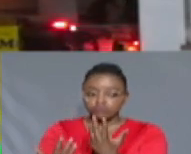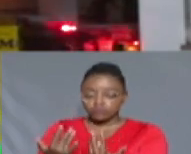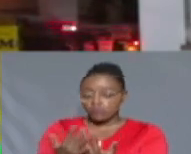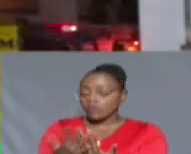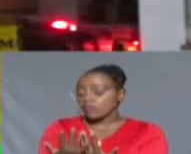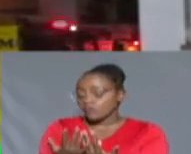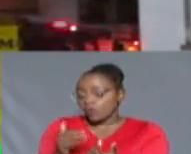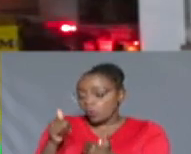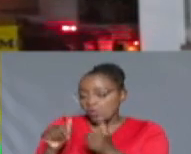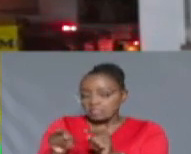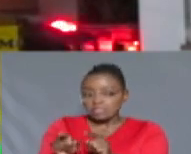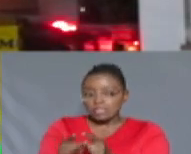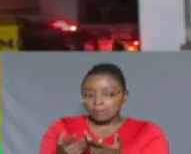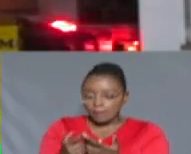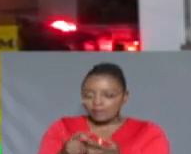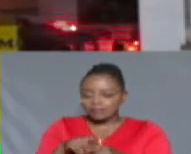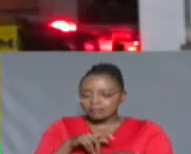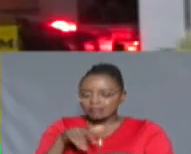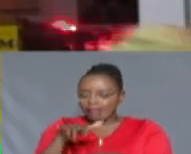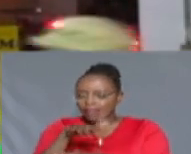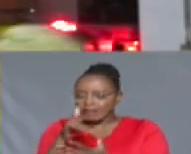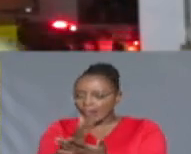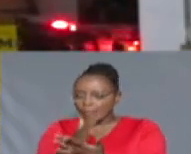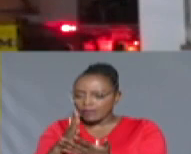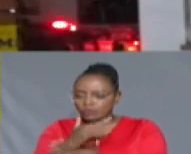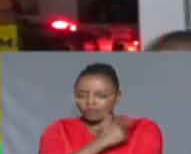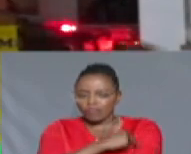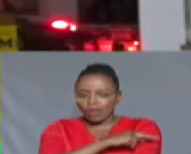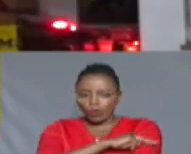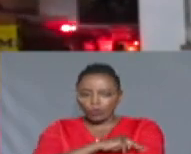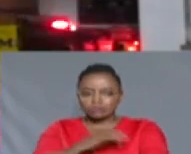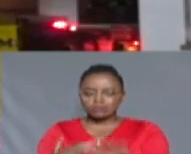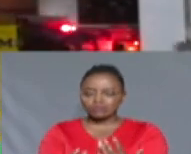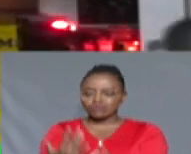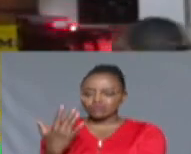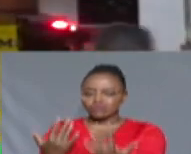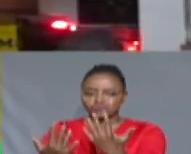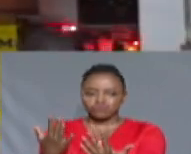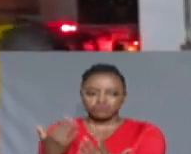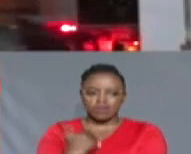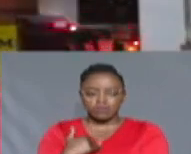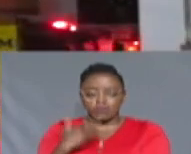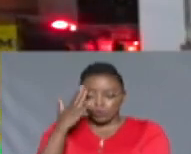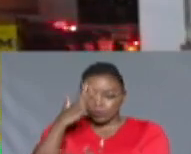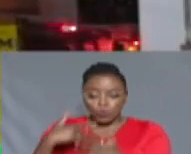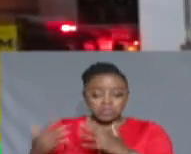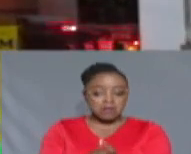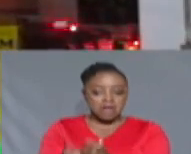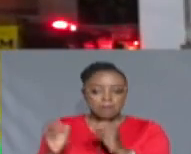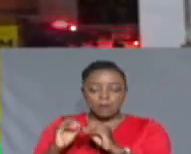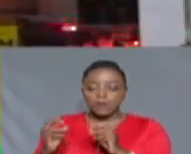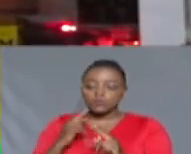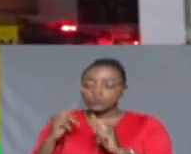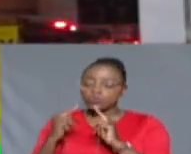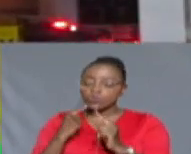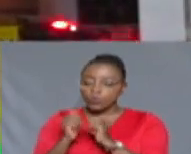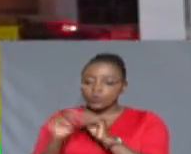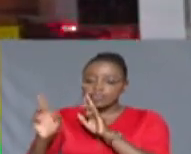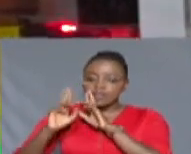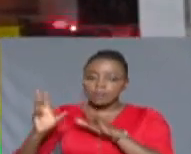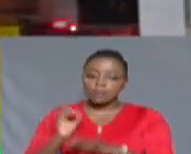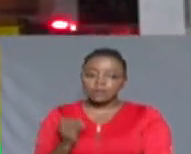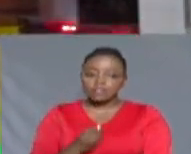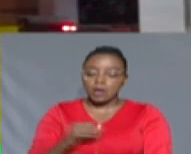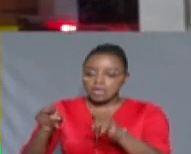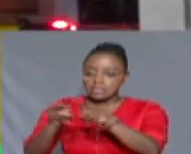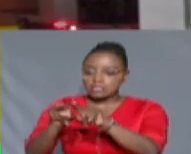it and at what part of the hospital the fire is, you know, raging at. We do not know as of yet, and we'll be speaking to Francis Ntalaki on